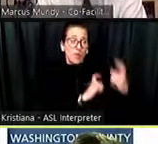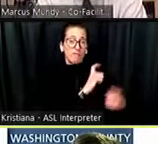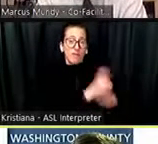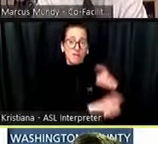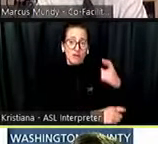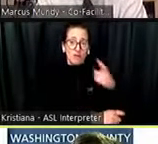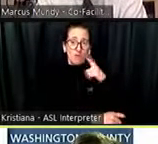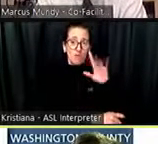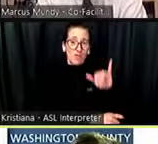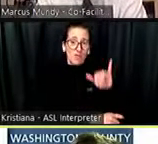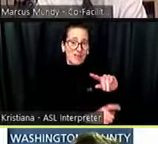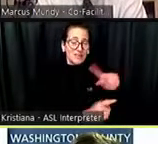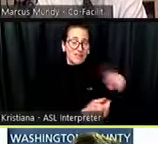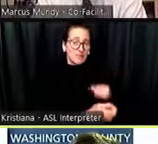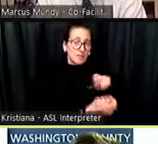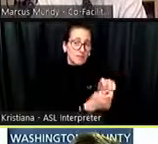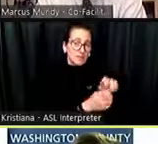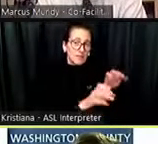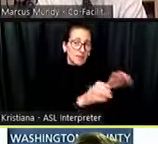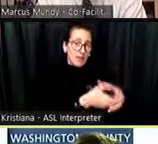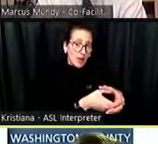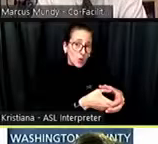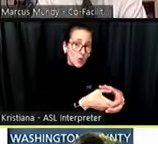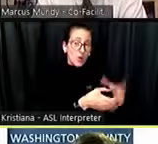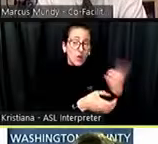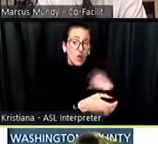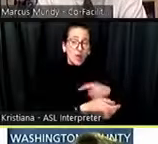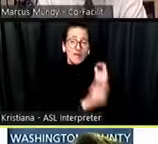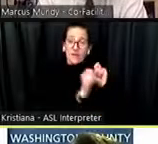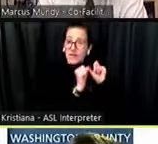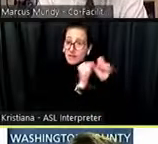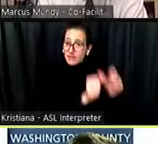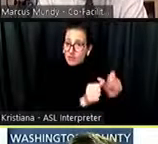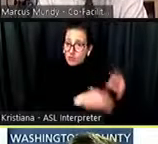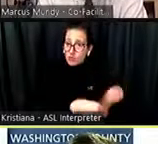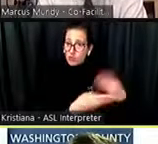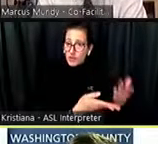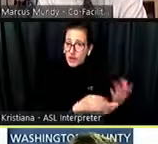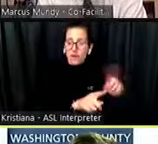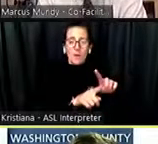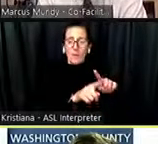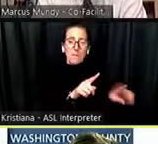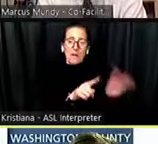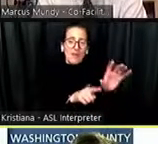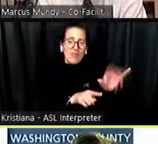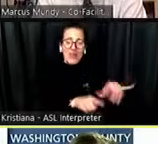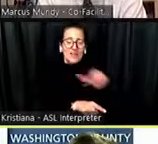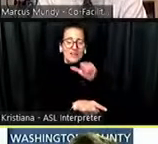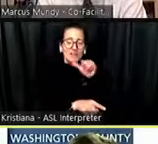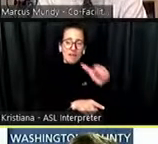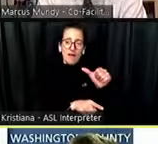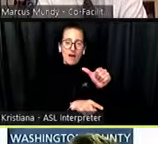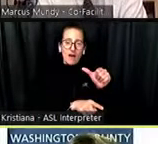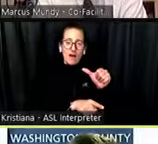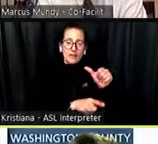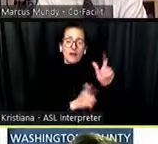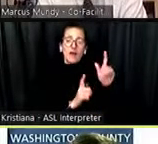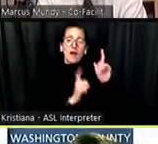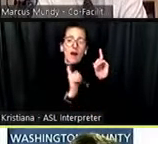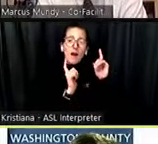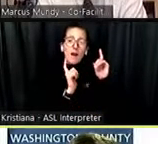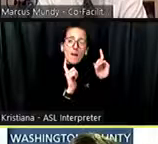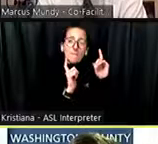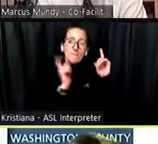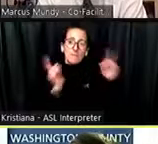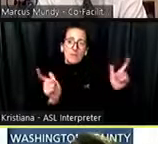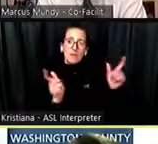continued those funds. But it isn't a major program area for county government.